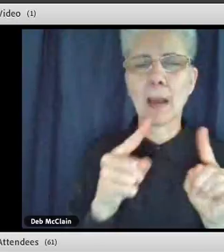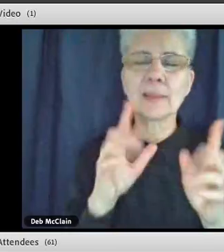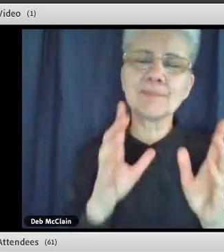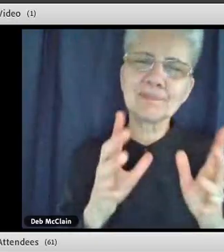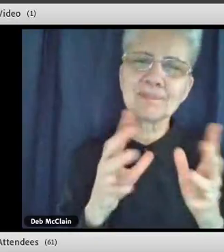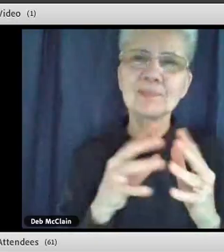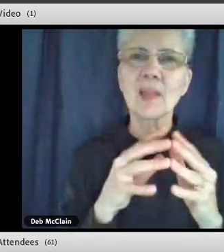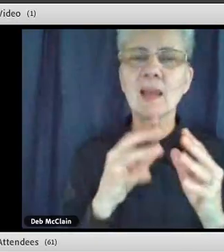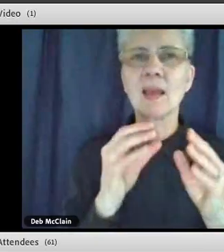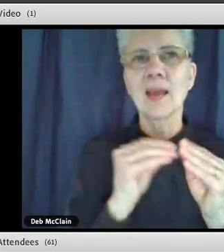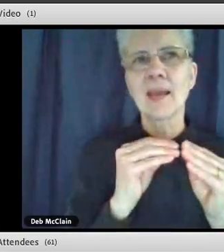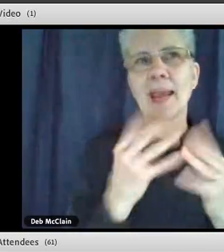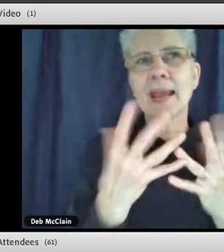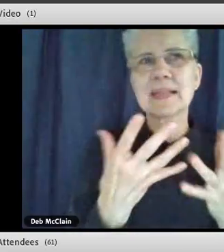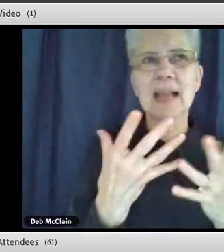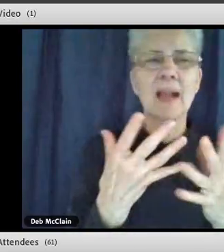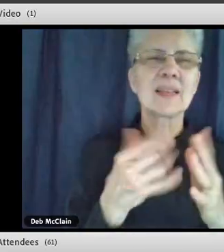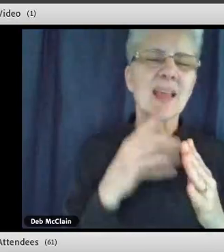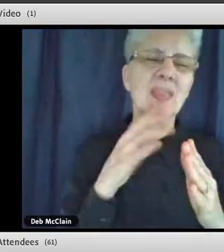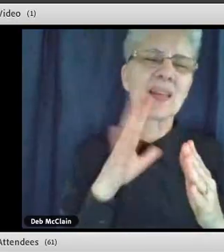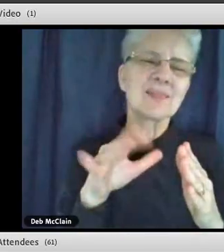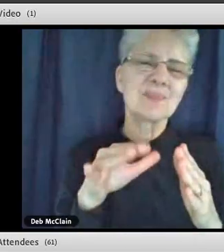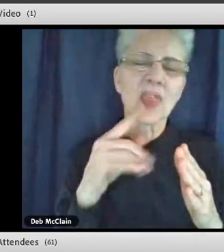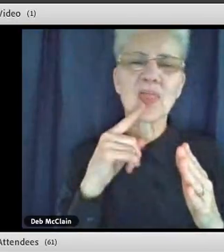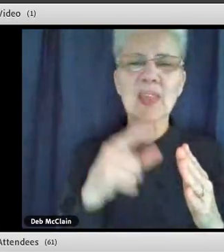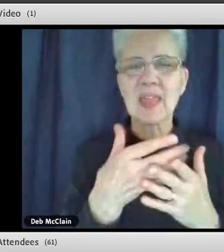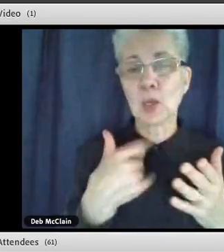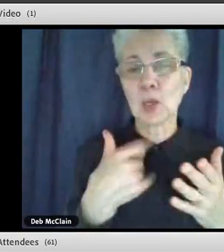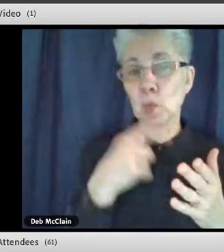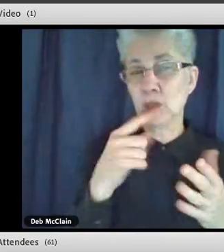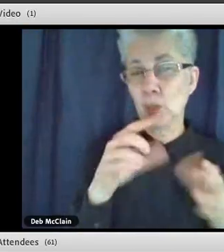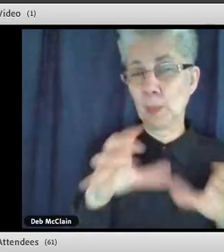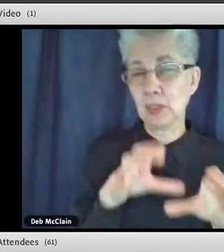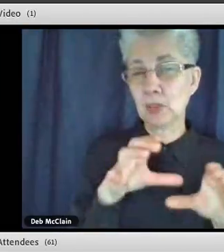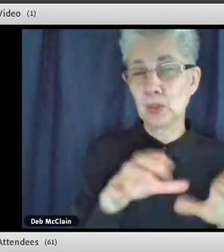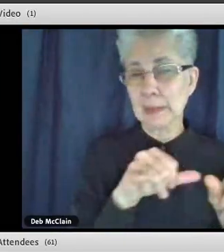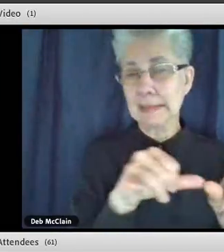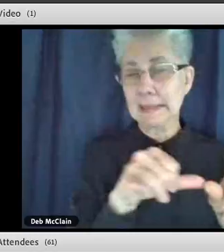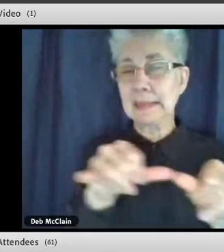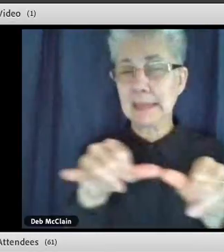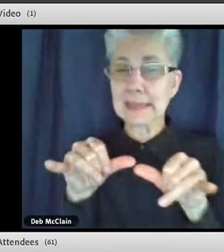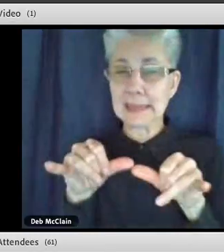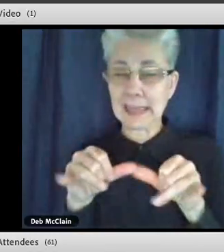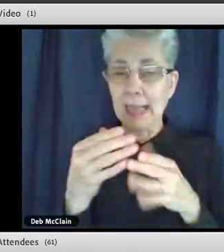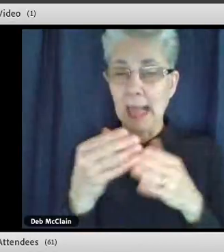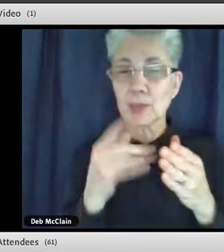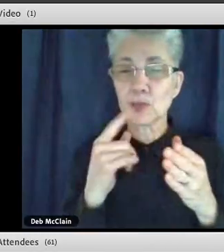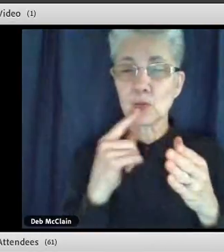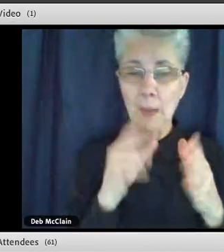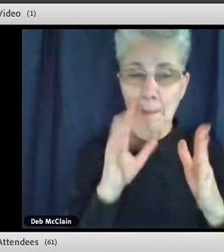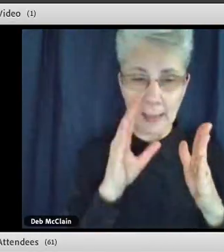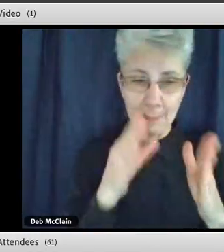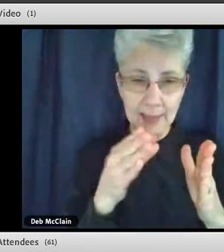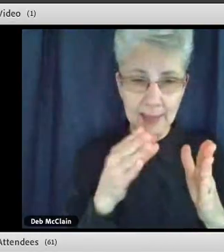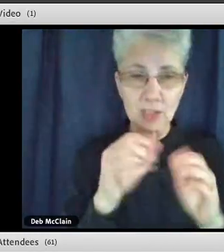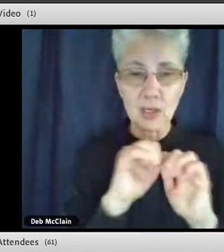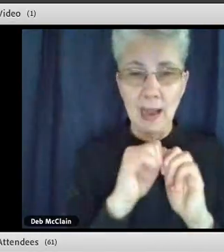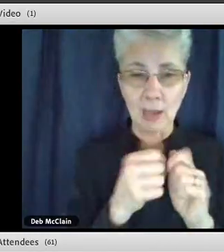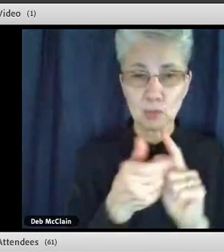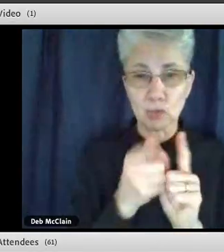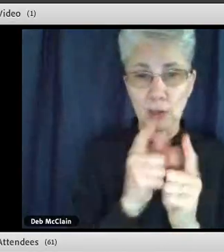they're just kind of saying, look, this is the stuff that you need to be paying attention to, the elements you need to be paying attention to, and how to transcribe these